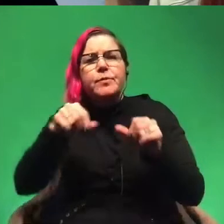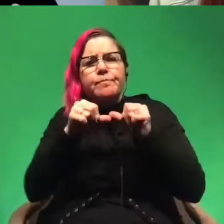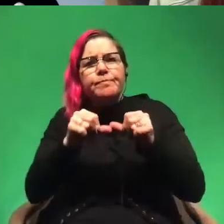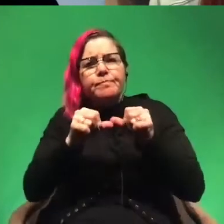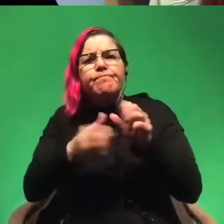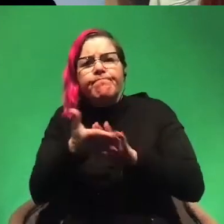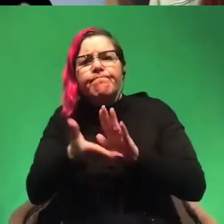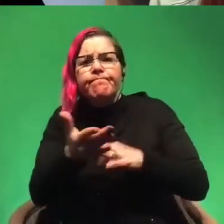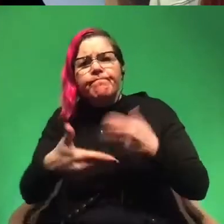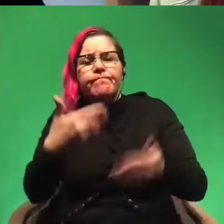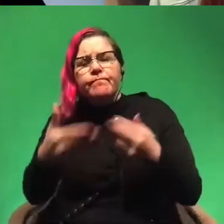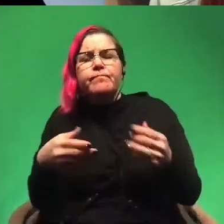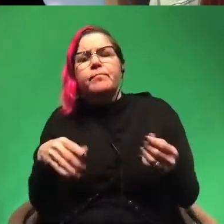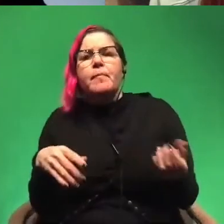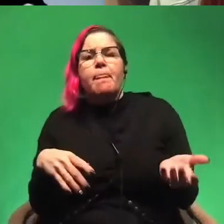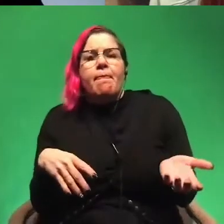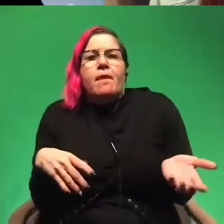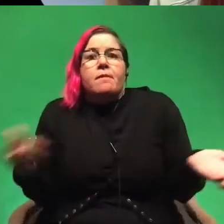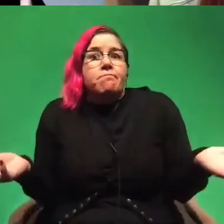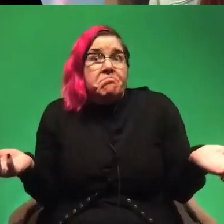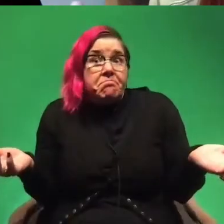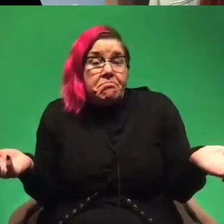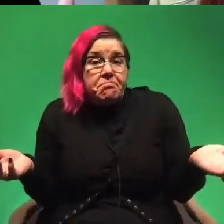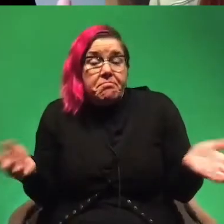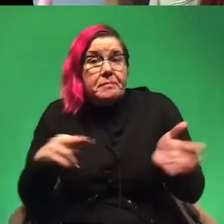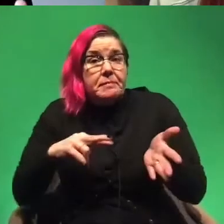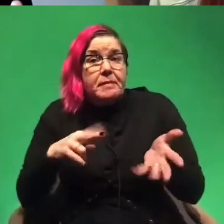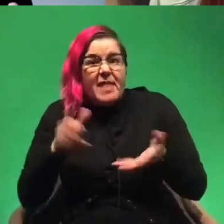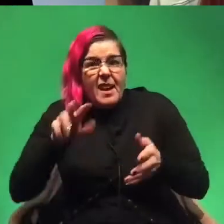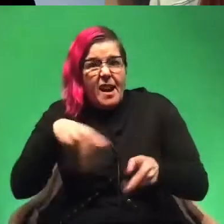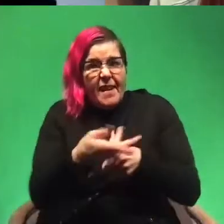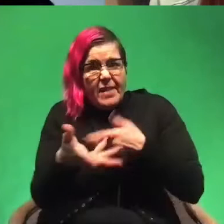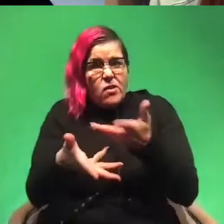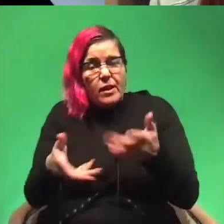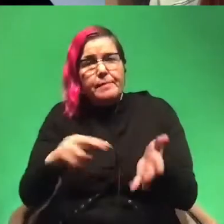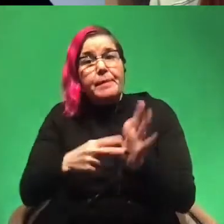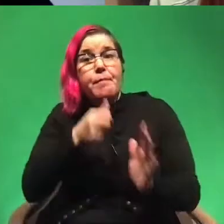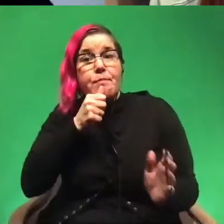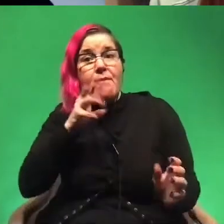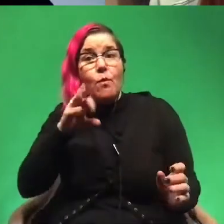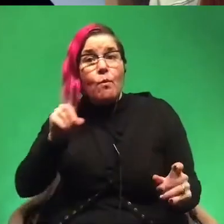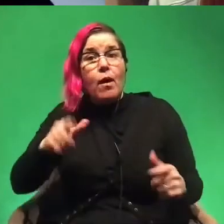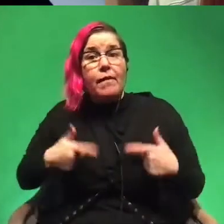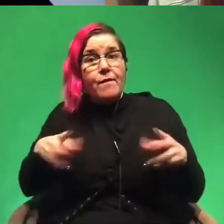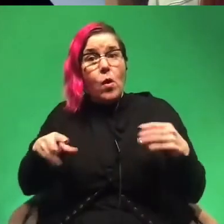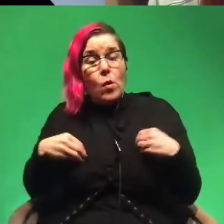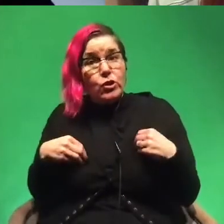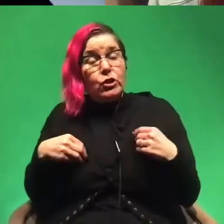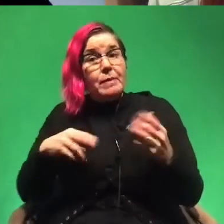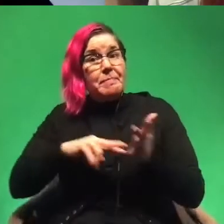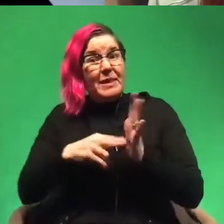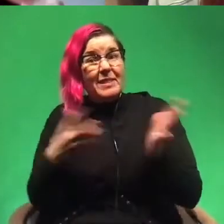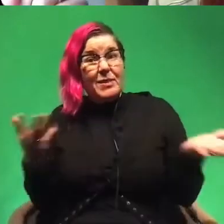or to regularly monitor this type of interaction, that means that private wildlife ownership is effectively